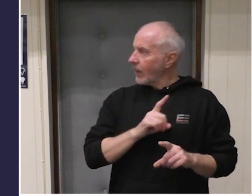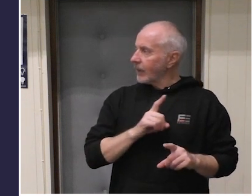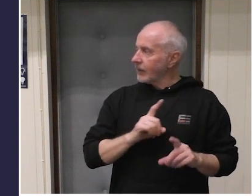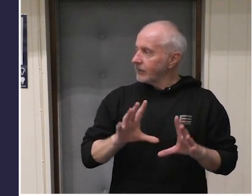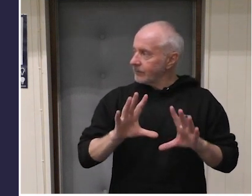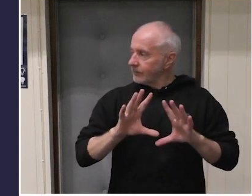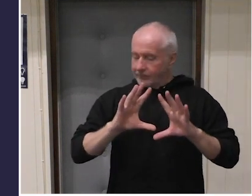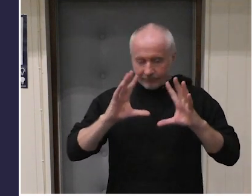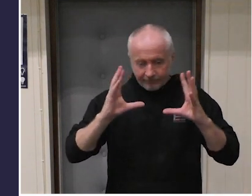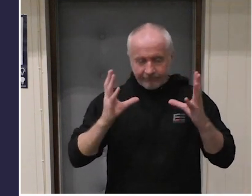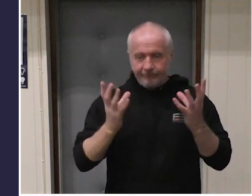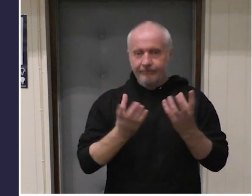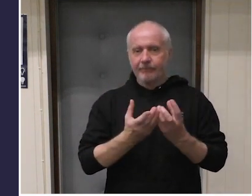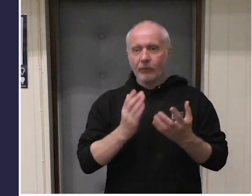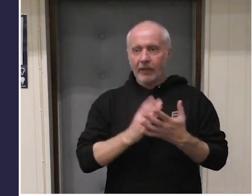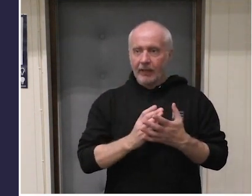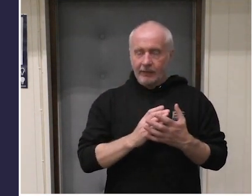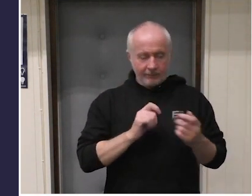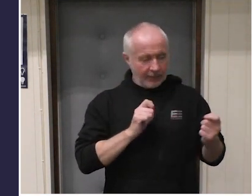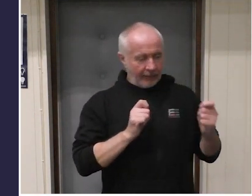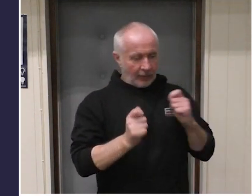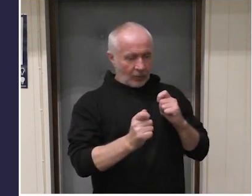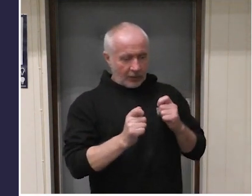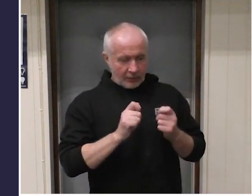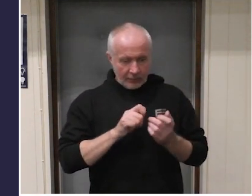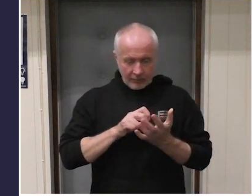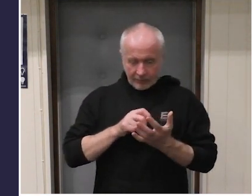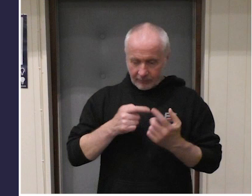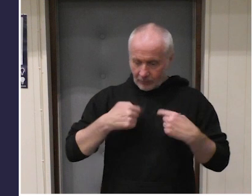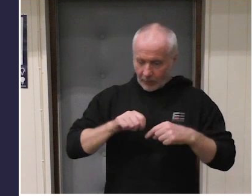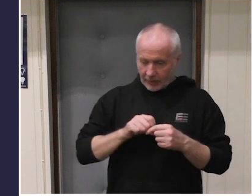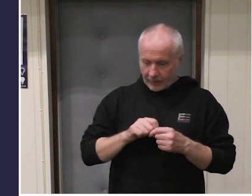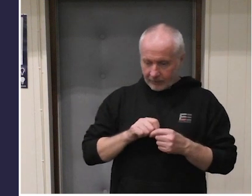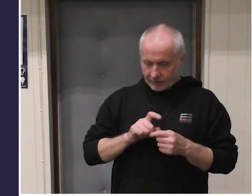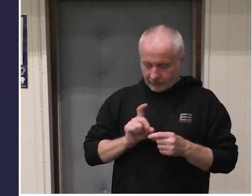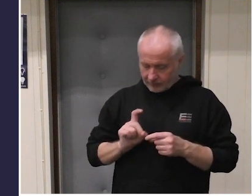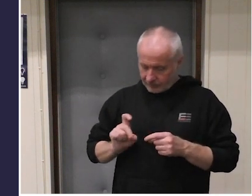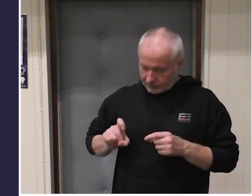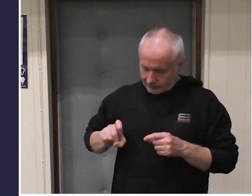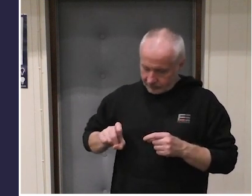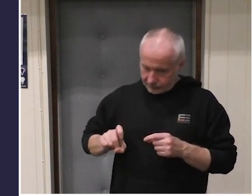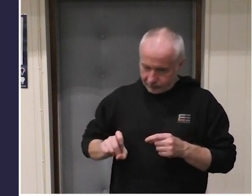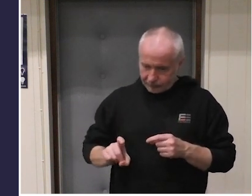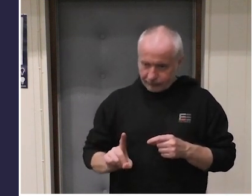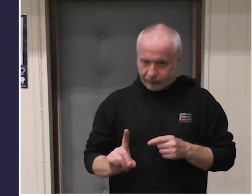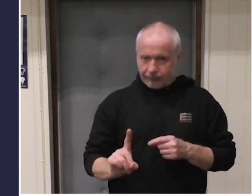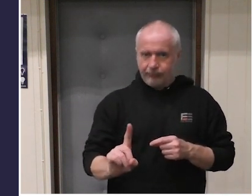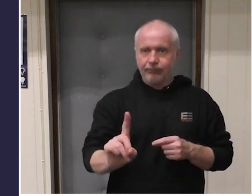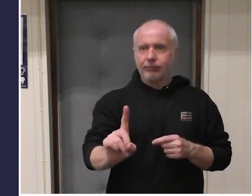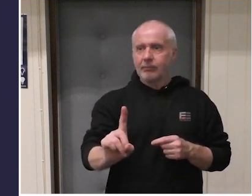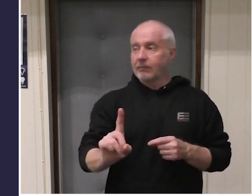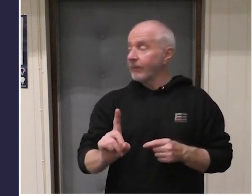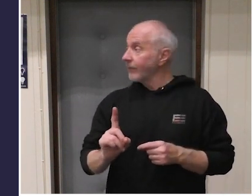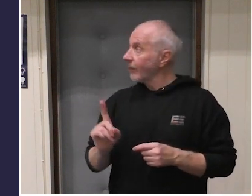all-encompassing force behind evolution. So what are we missing? So we would think that